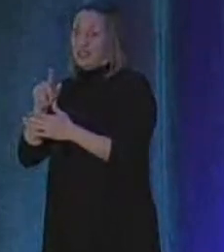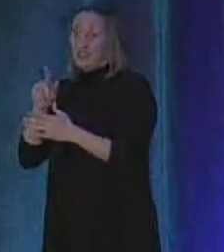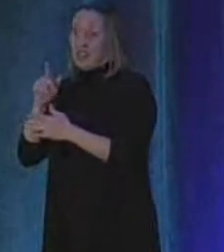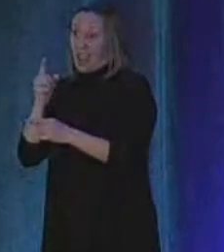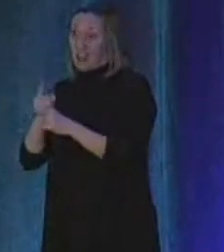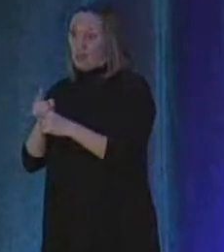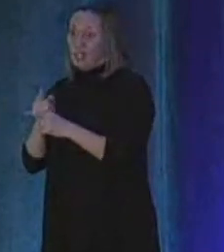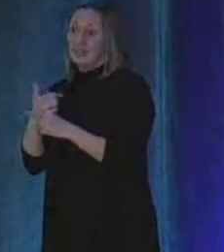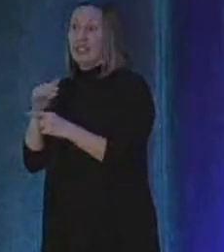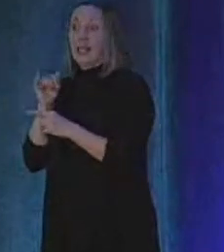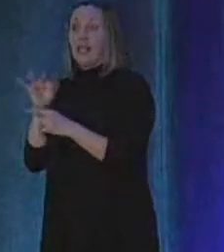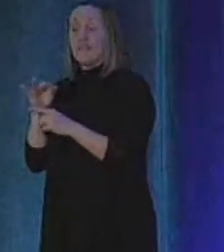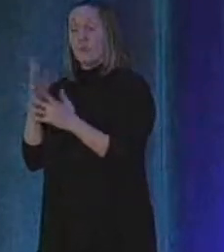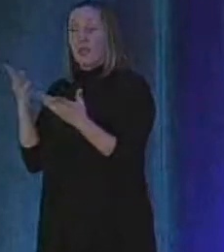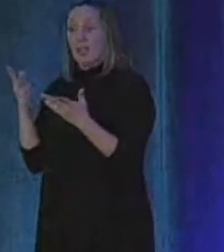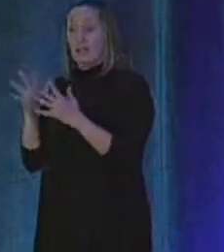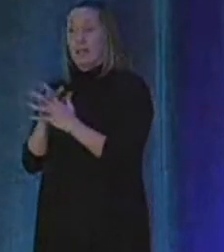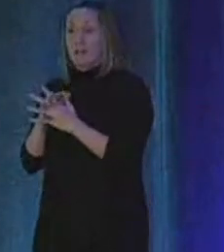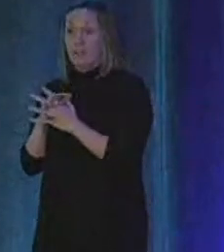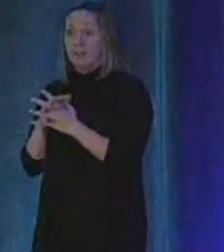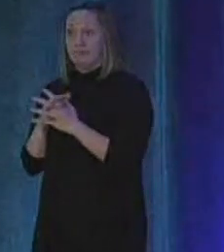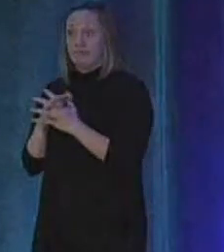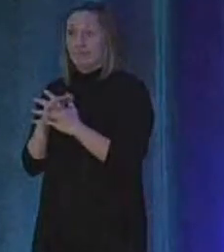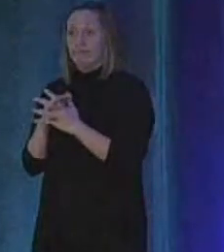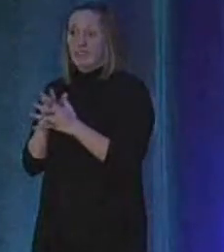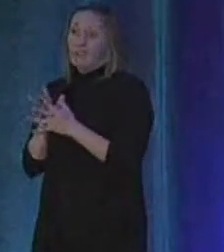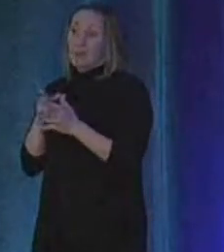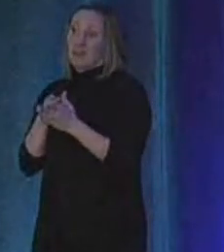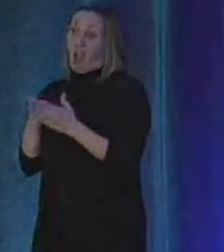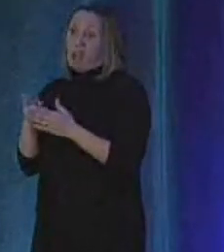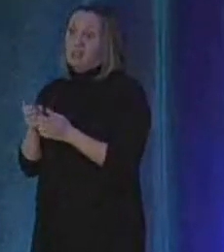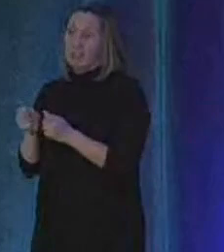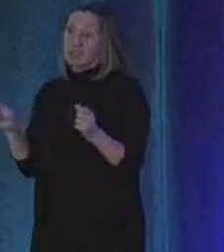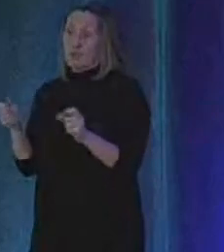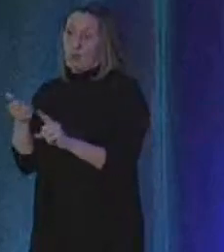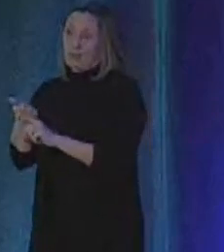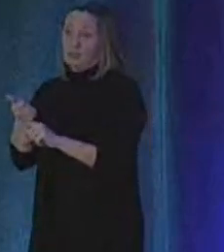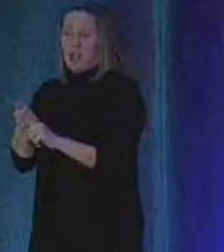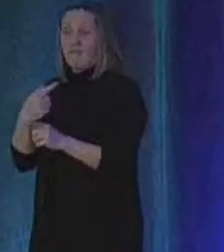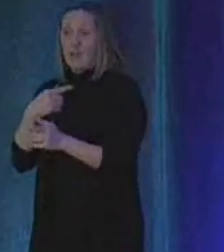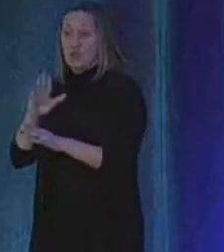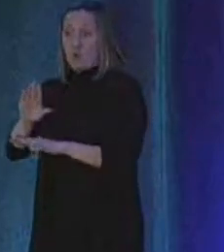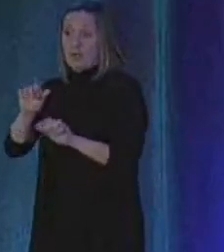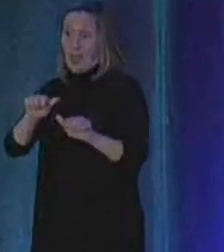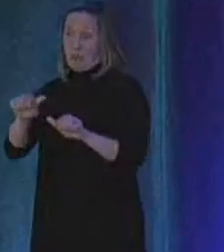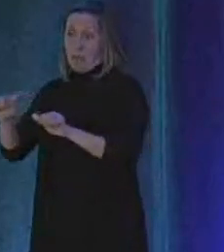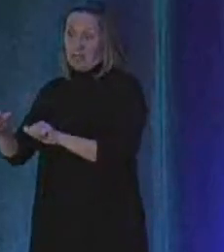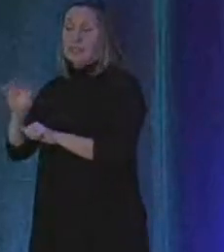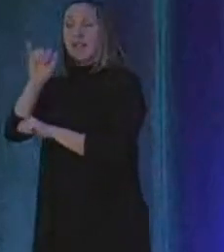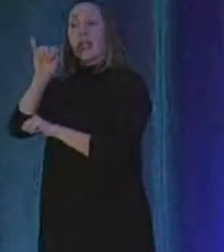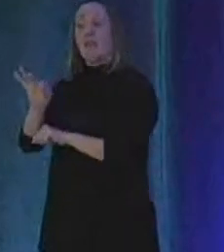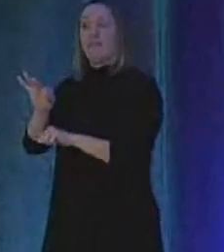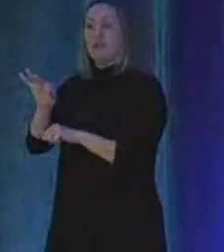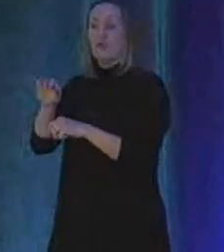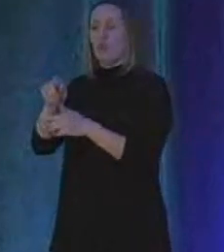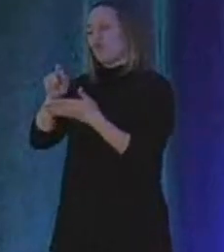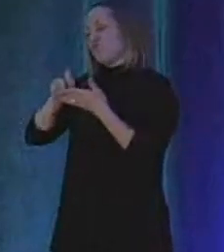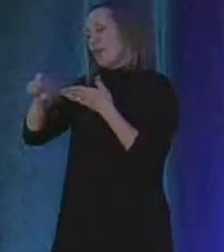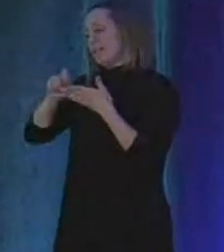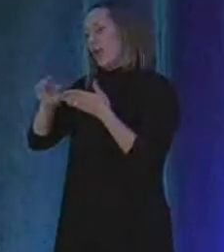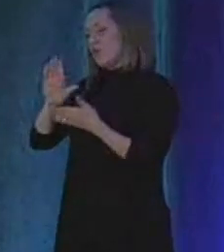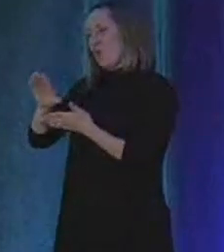as you're being honest with yourself as far as what you're capable of. If you write down in your